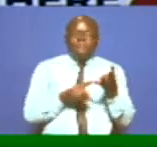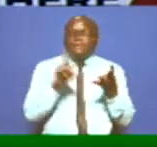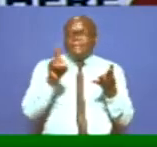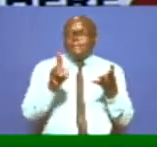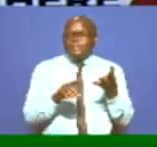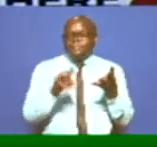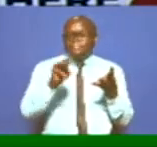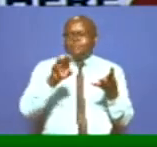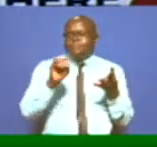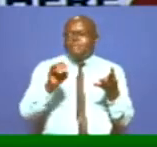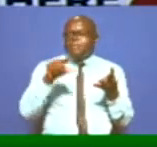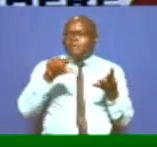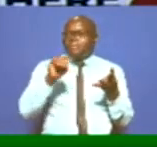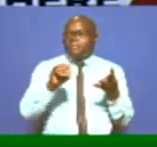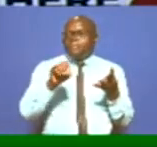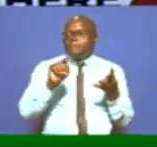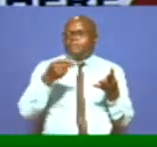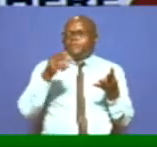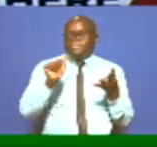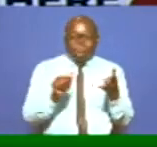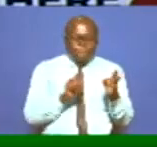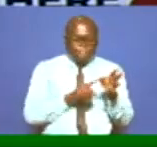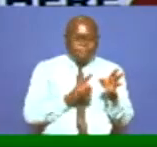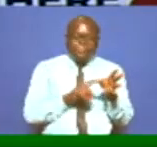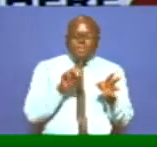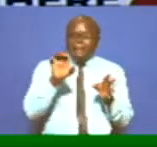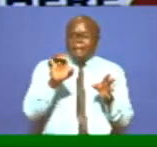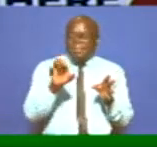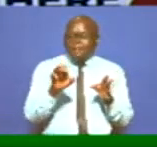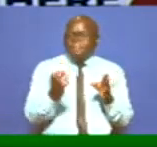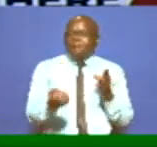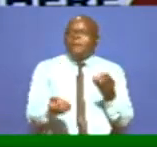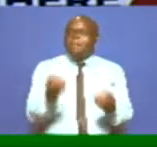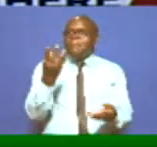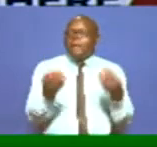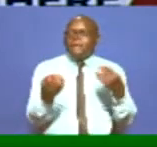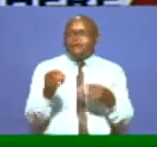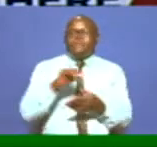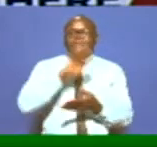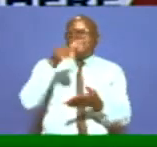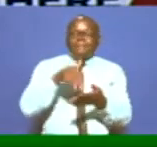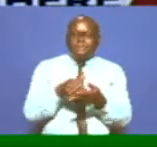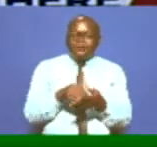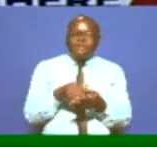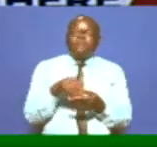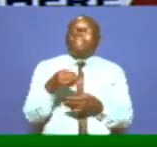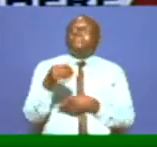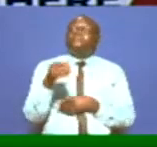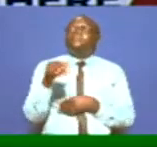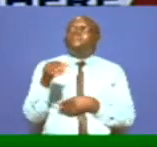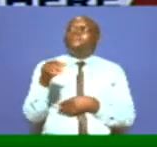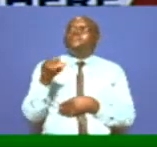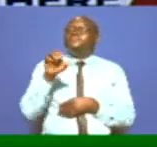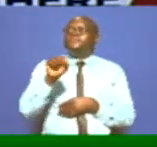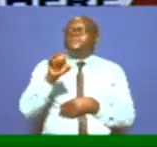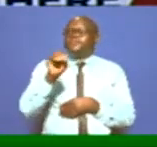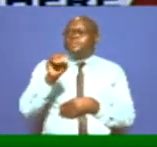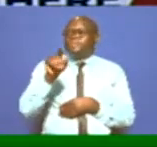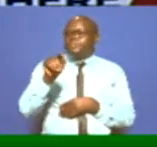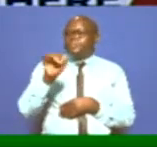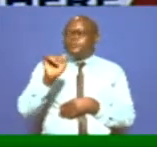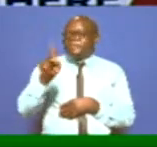Mogosio. E. Baringo Central. F. Sotik.